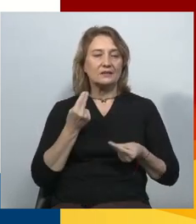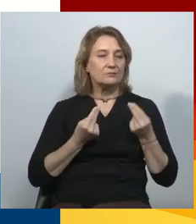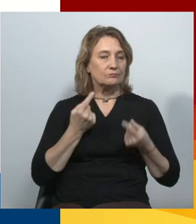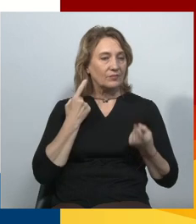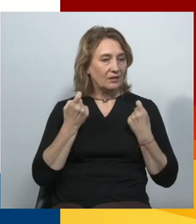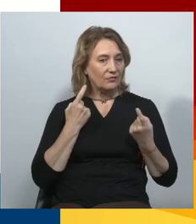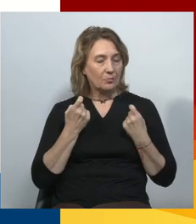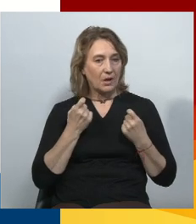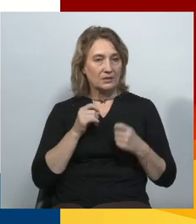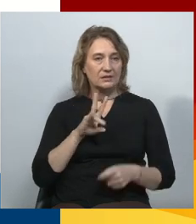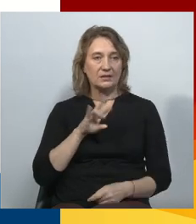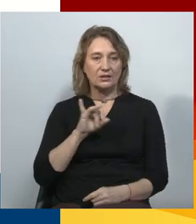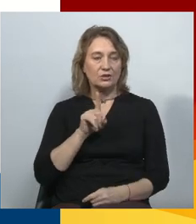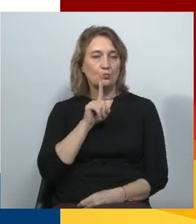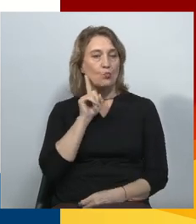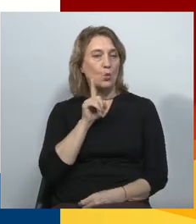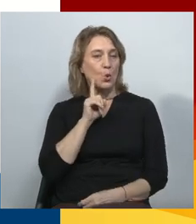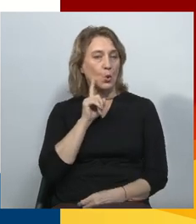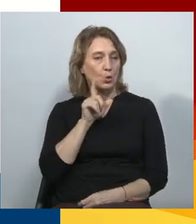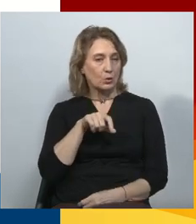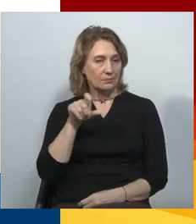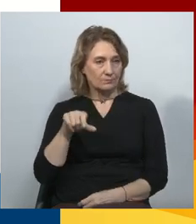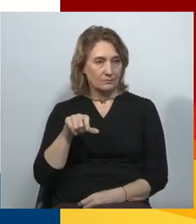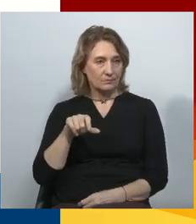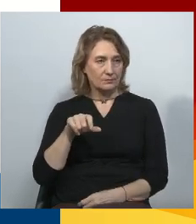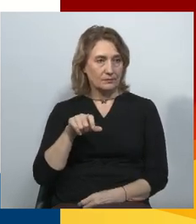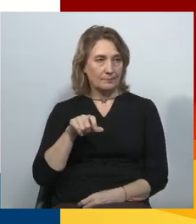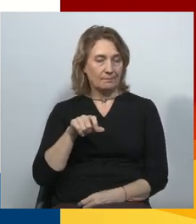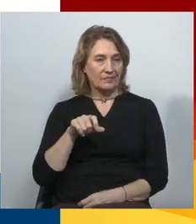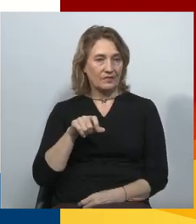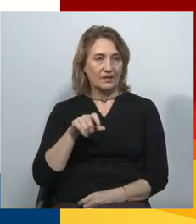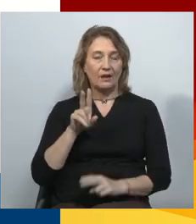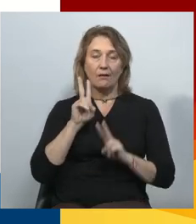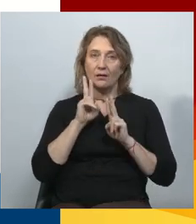are more susceptible to misinformation than the younger ones.